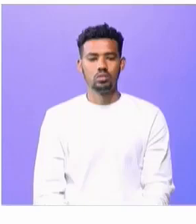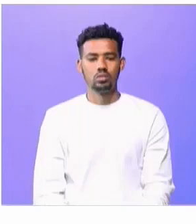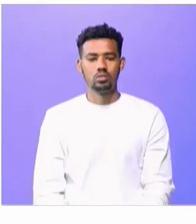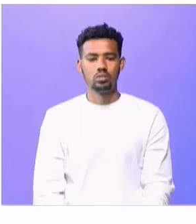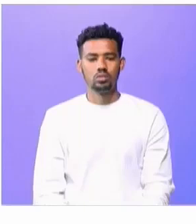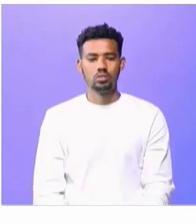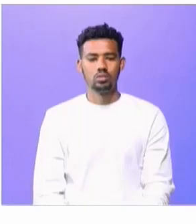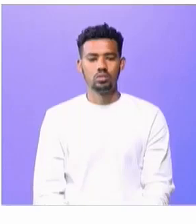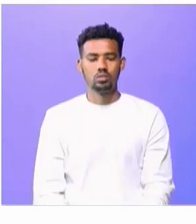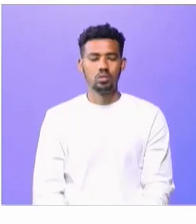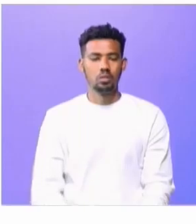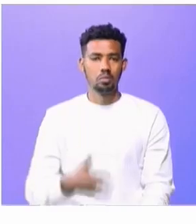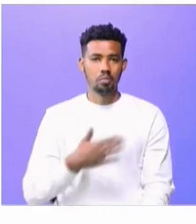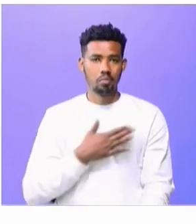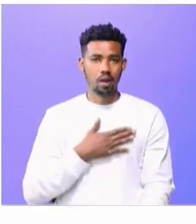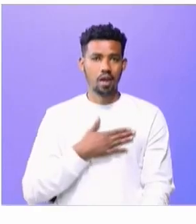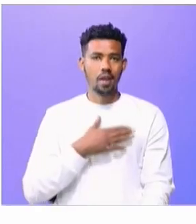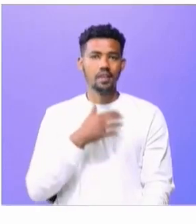Canada.